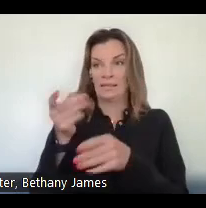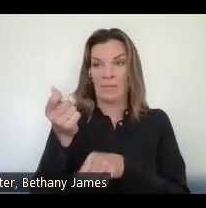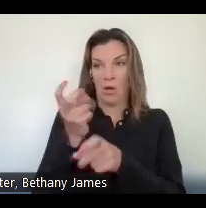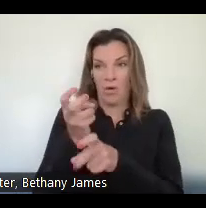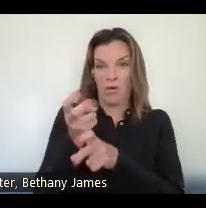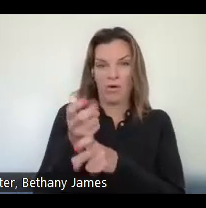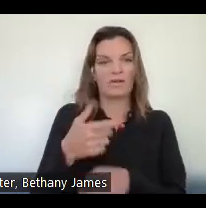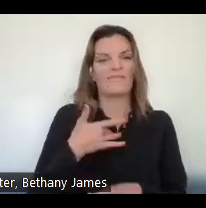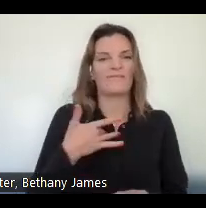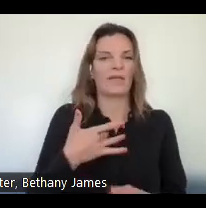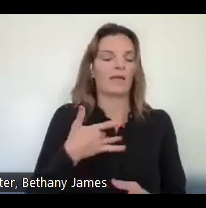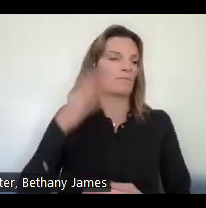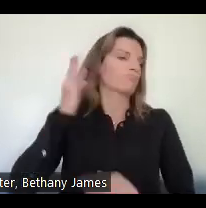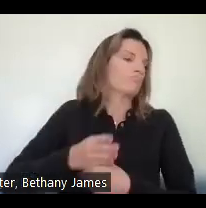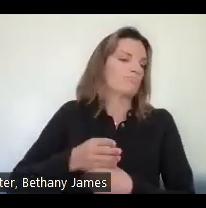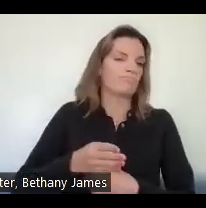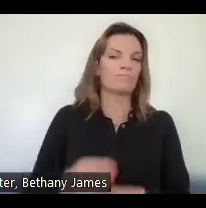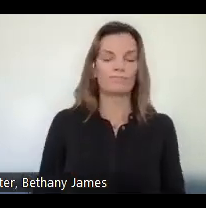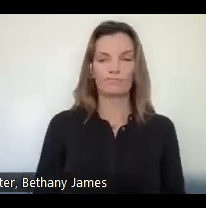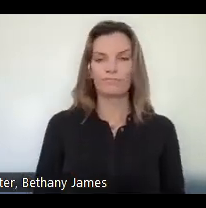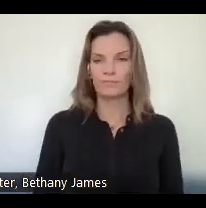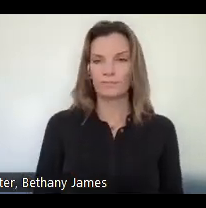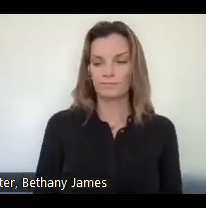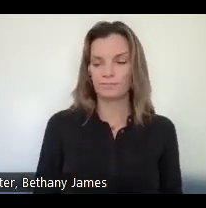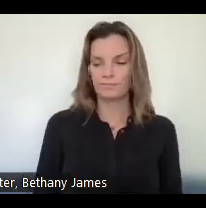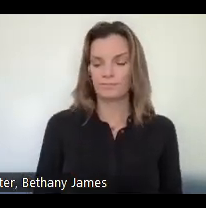also show up in some of those behavior characteristics.